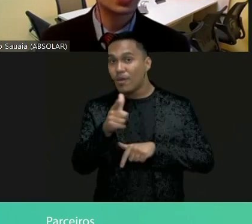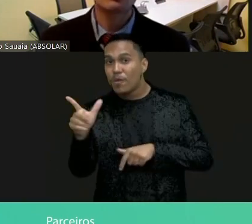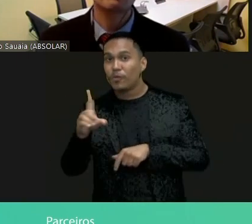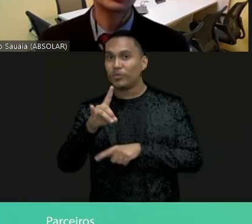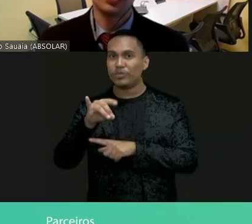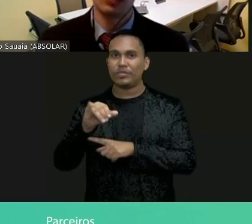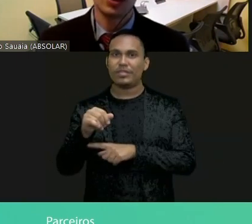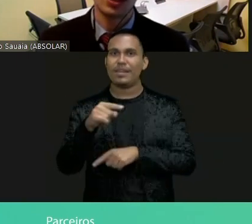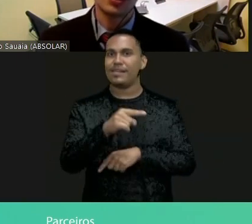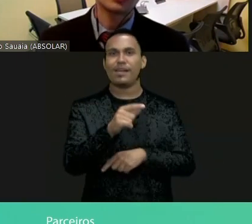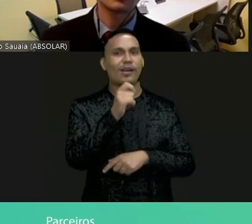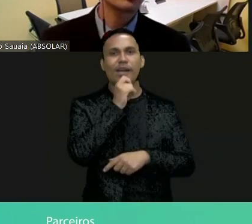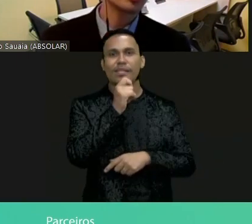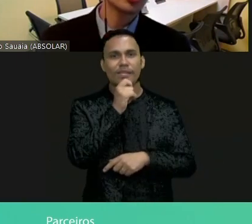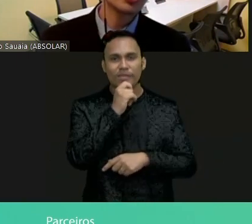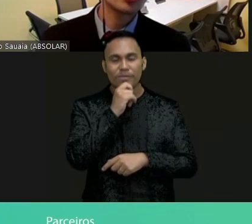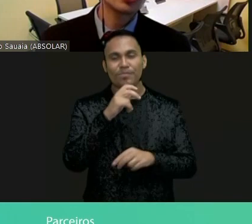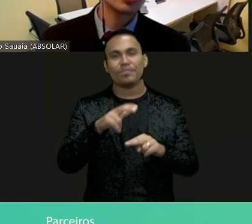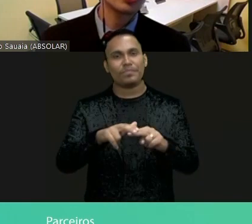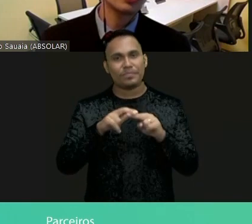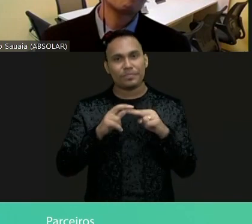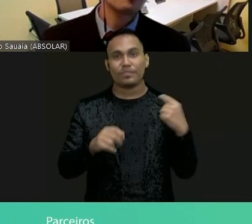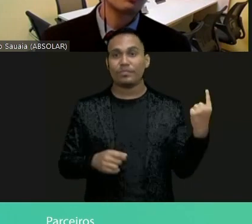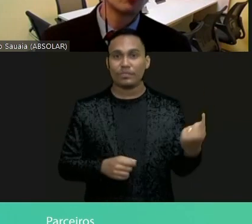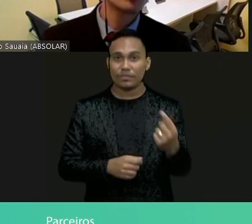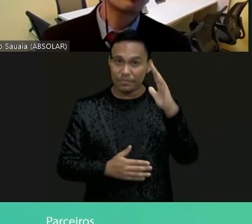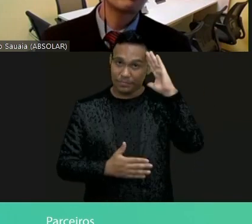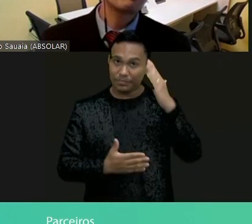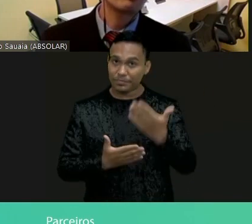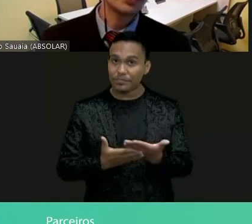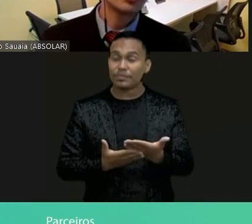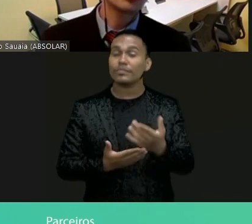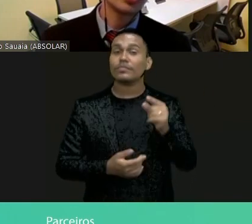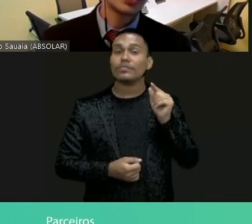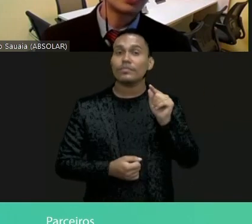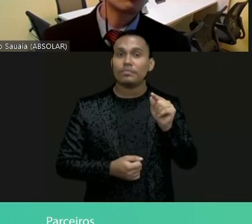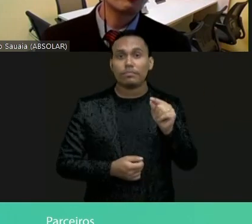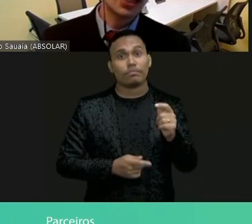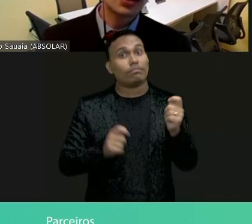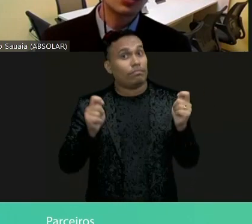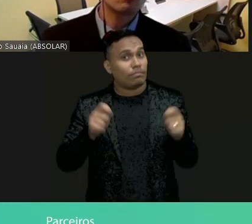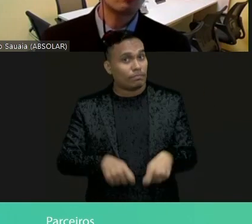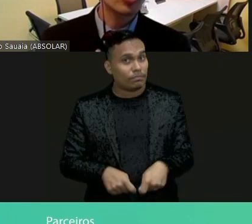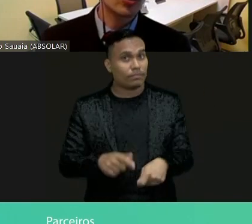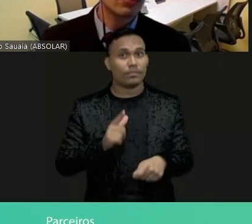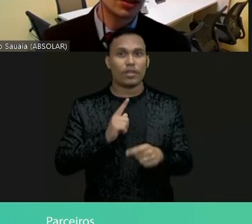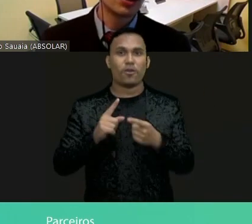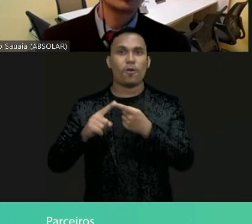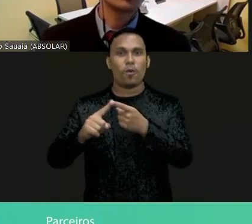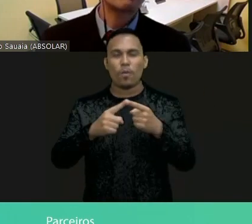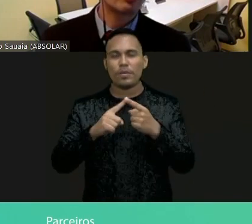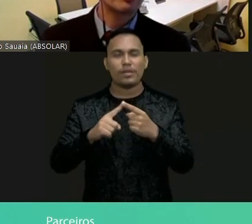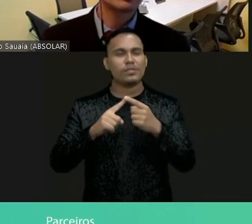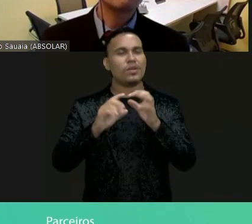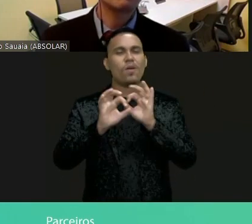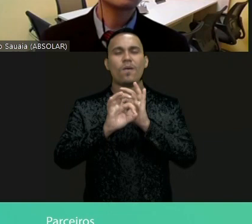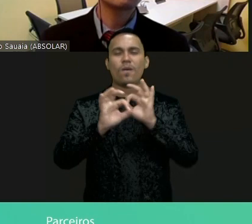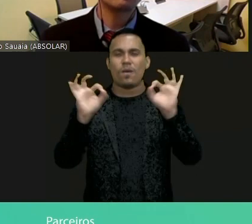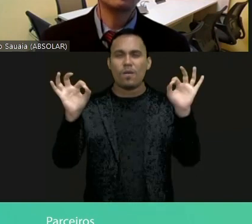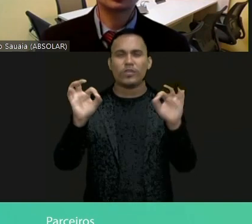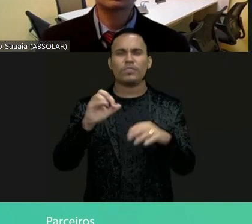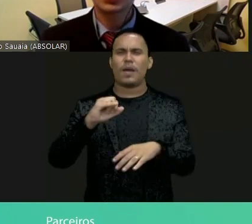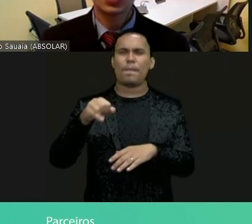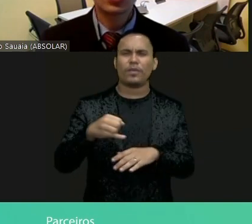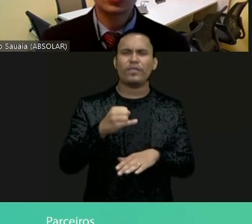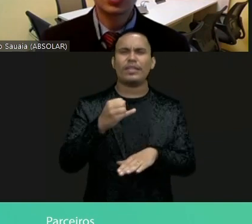solar photovoltaic is not operating. So we really believe that quite possibly the optimal